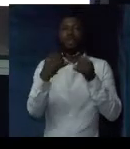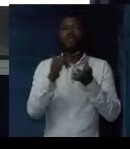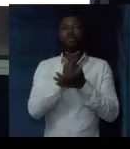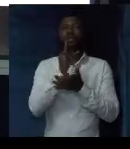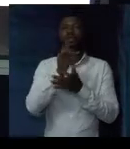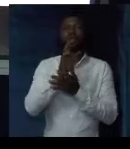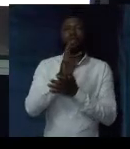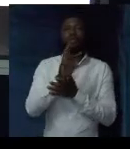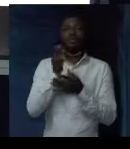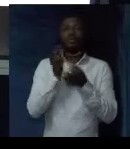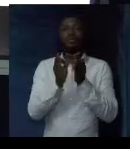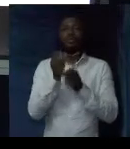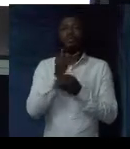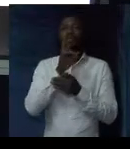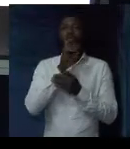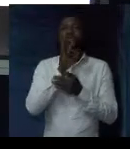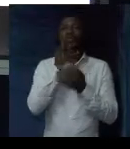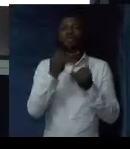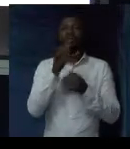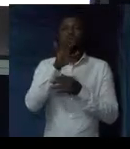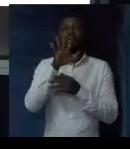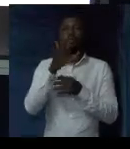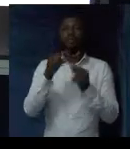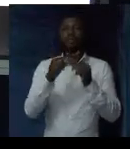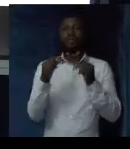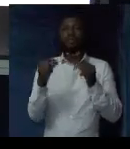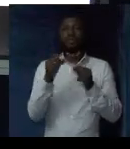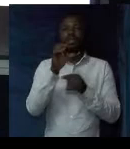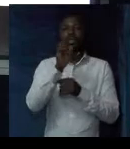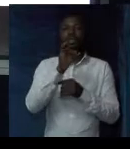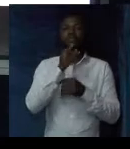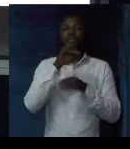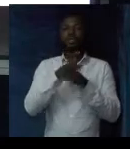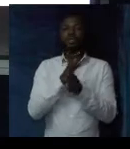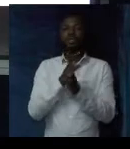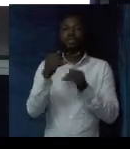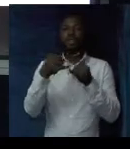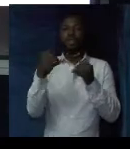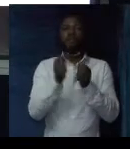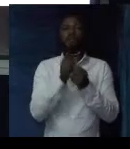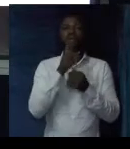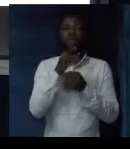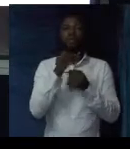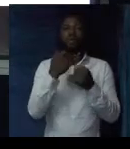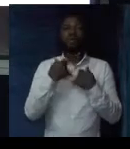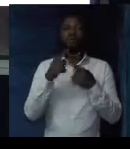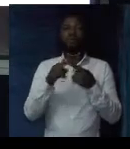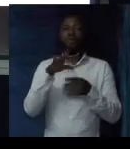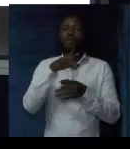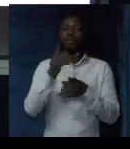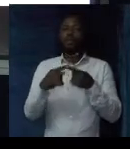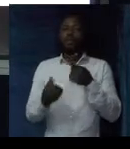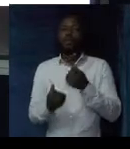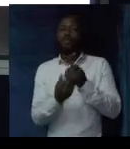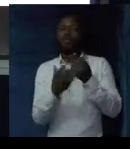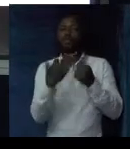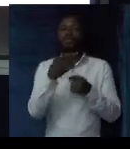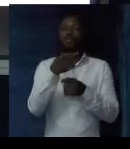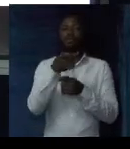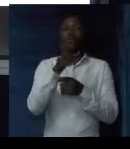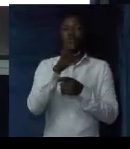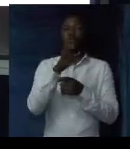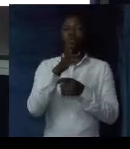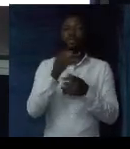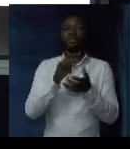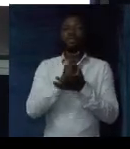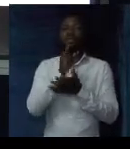R. Now, if R is now 45 degrees, S is on a straight line with R. So you have to find the supplement of